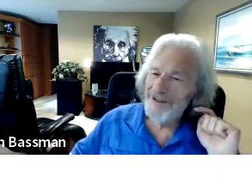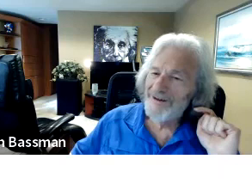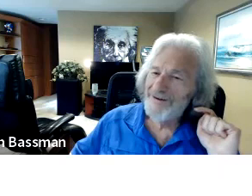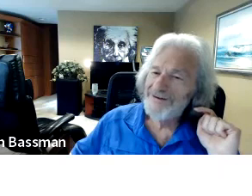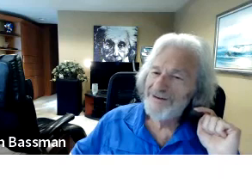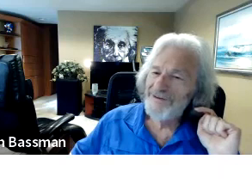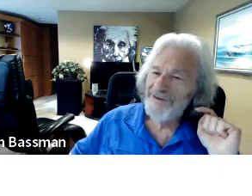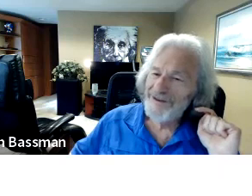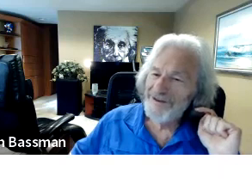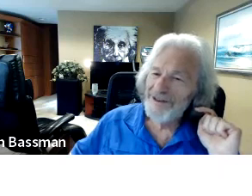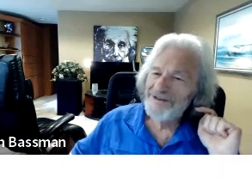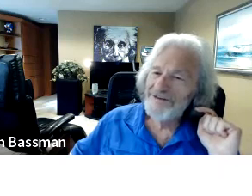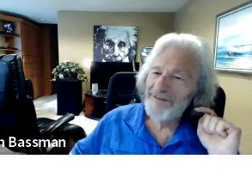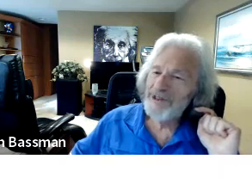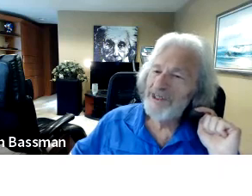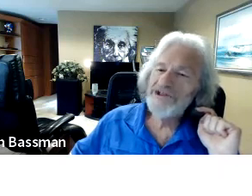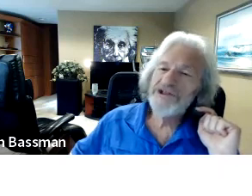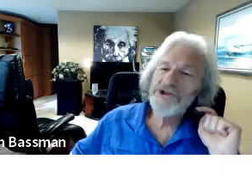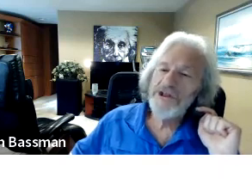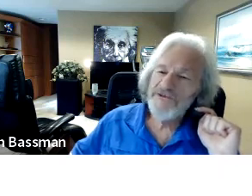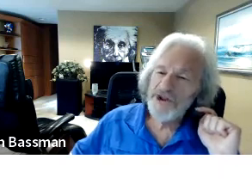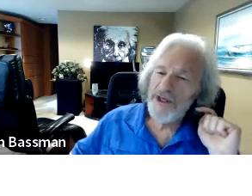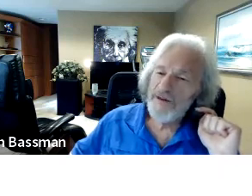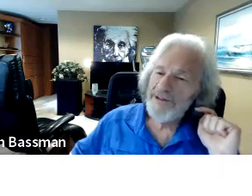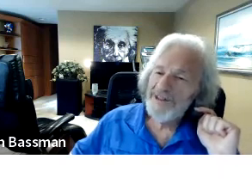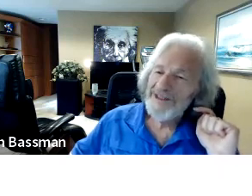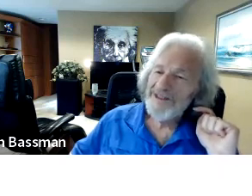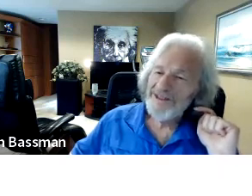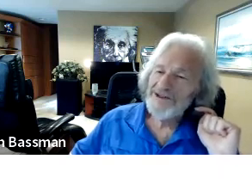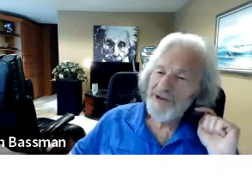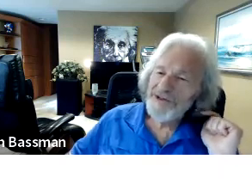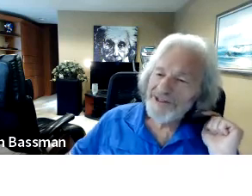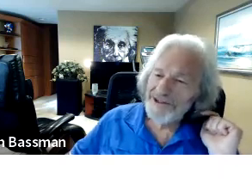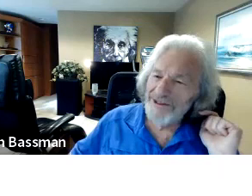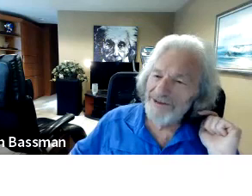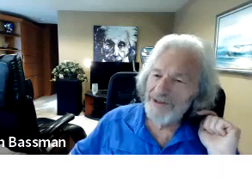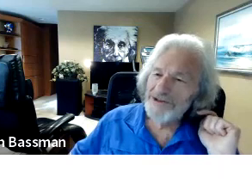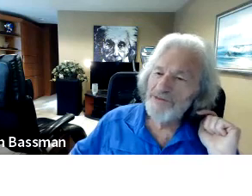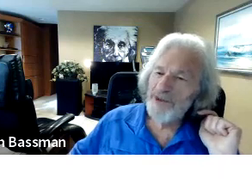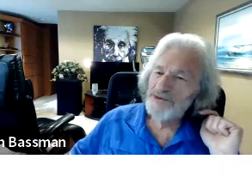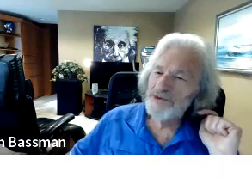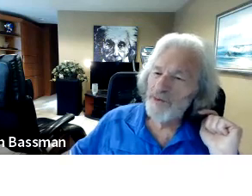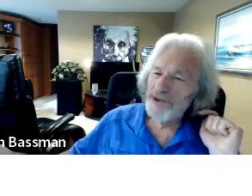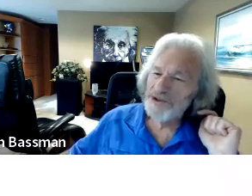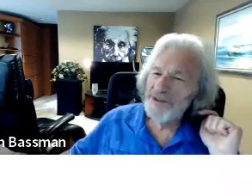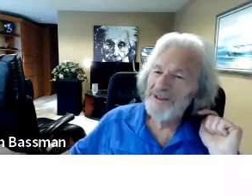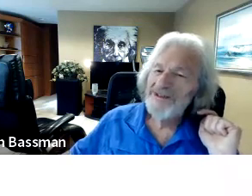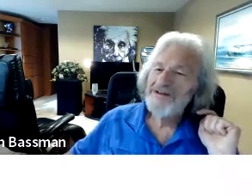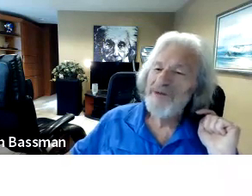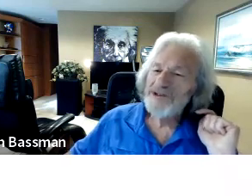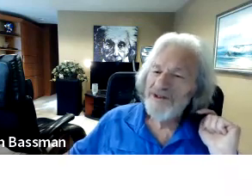sorry, that he did that, but he has such a tough job. He gets really excited because he works with